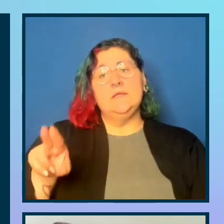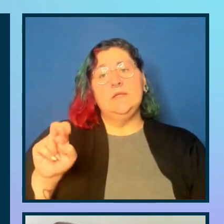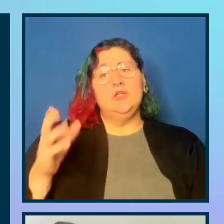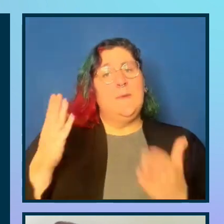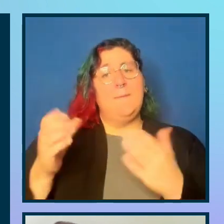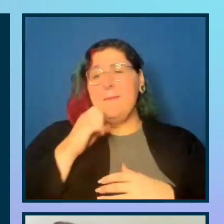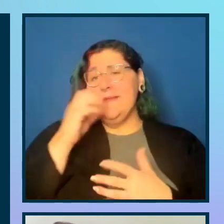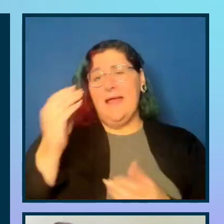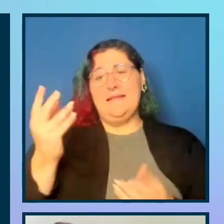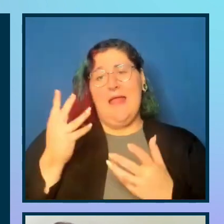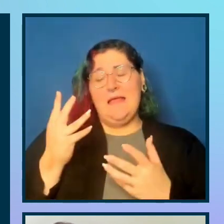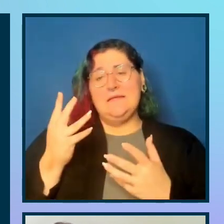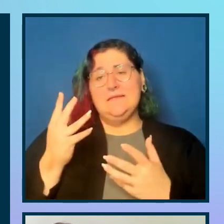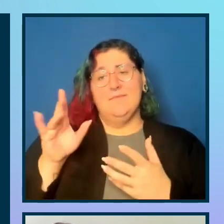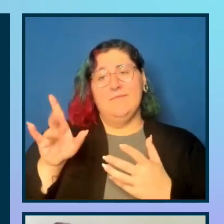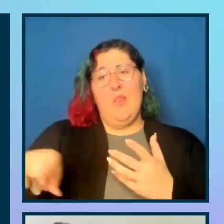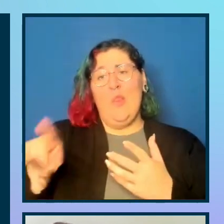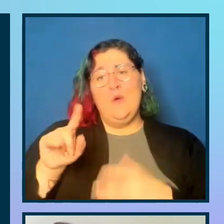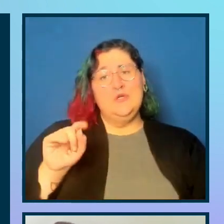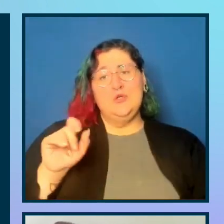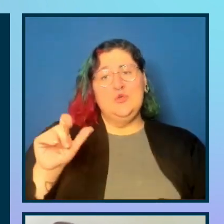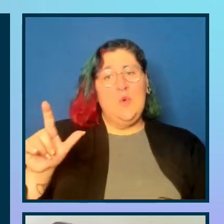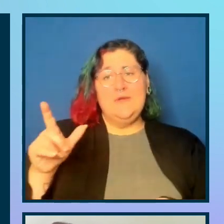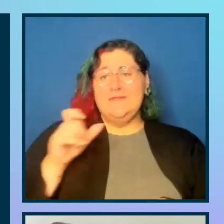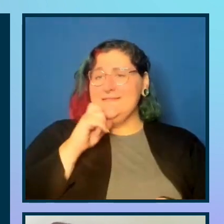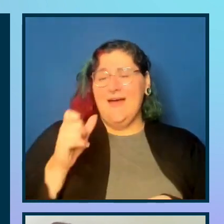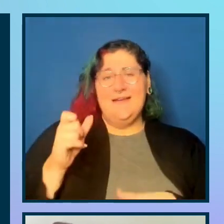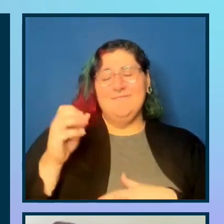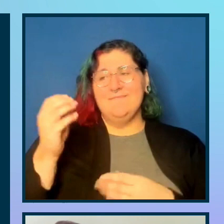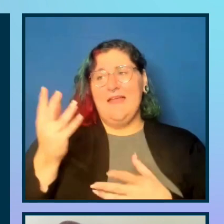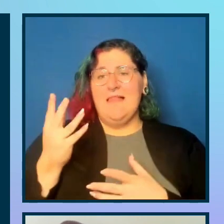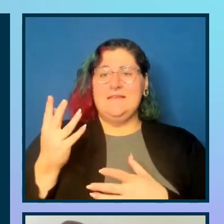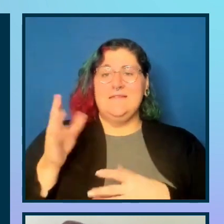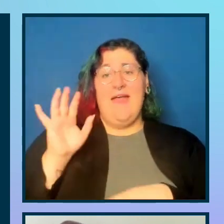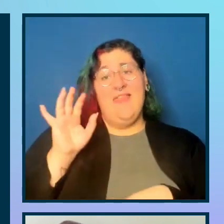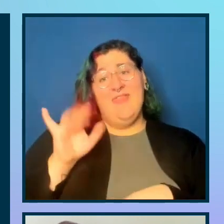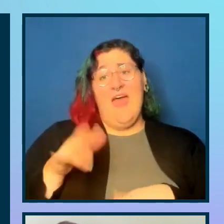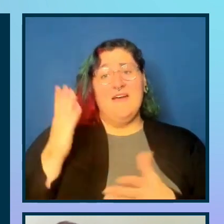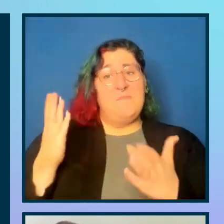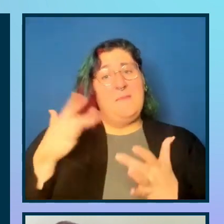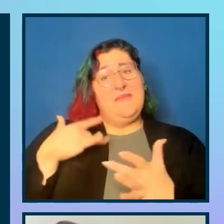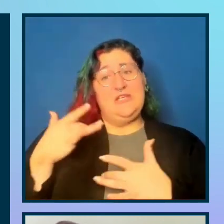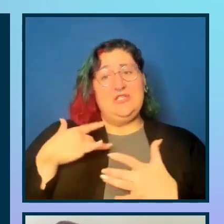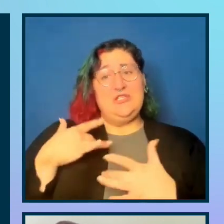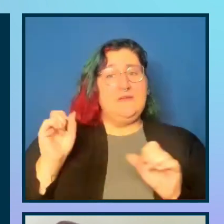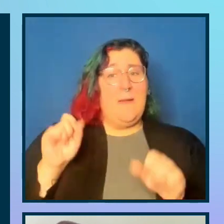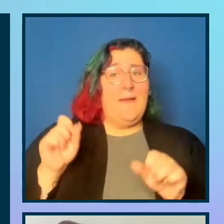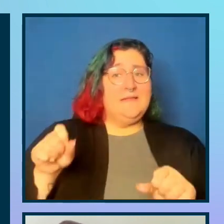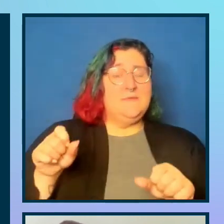tools provided by DQ or AX might not tell us that this is a potential concern. One of the concerns here is